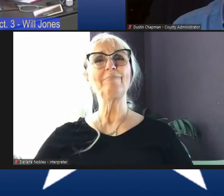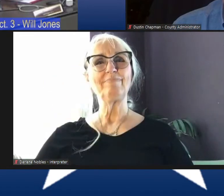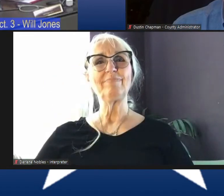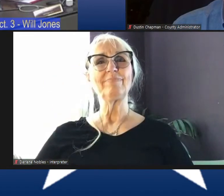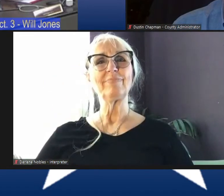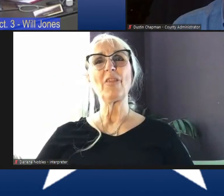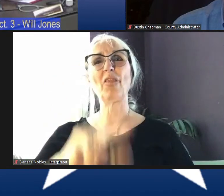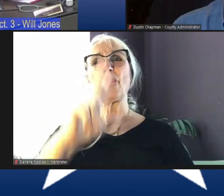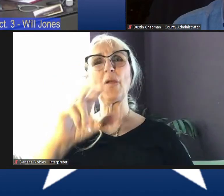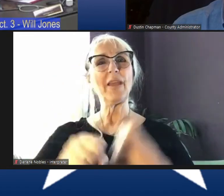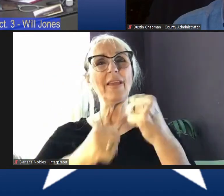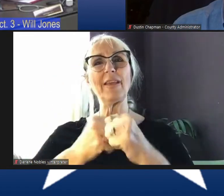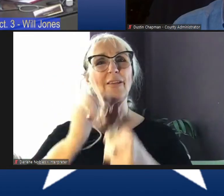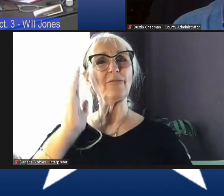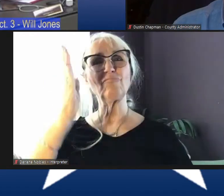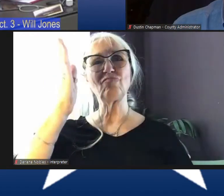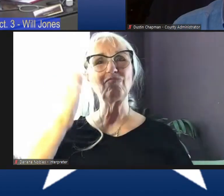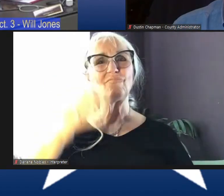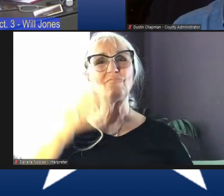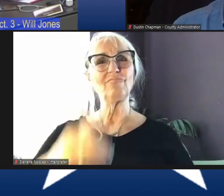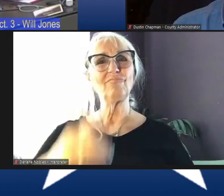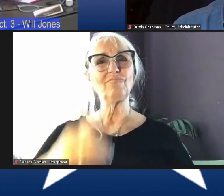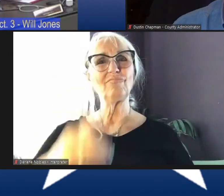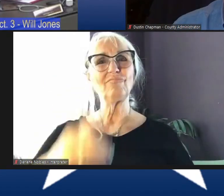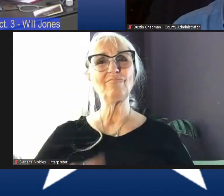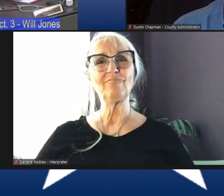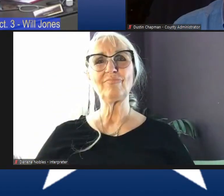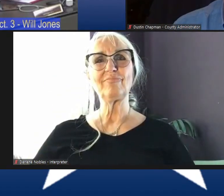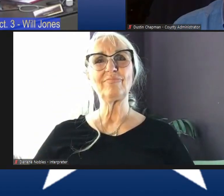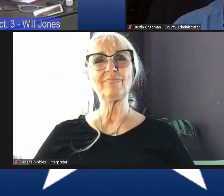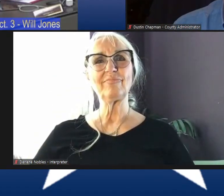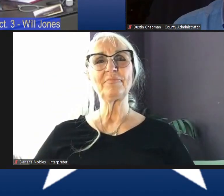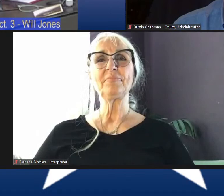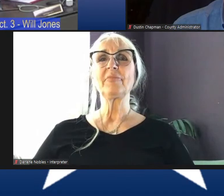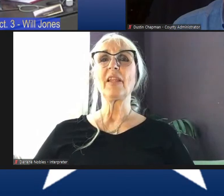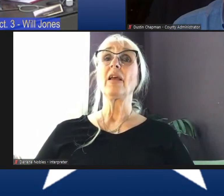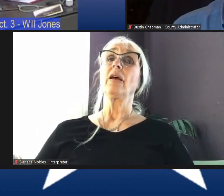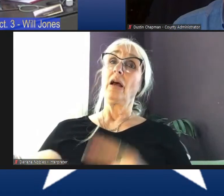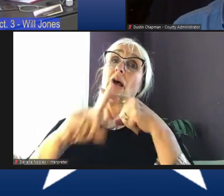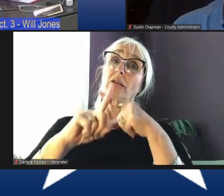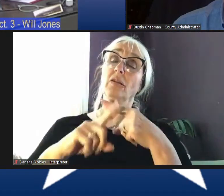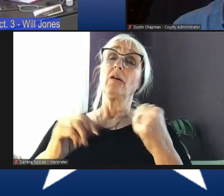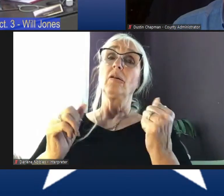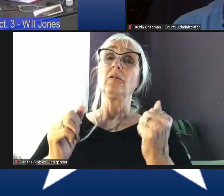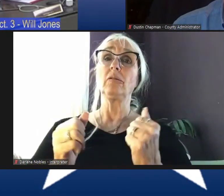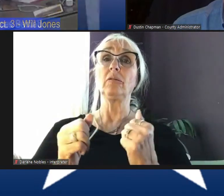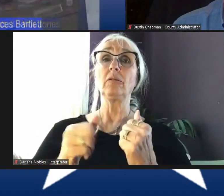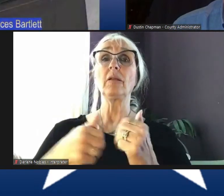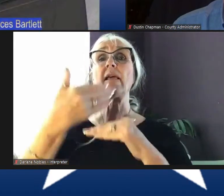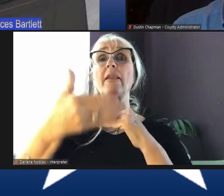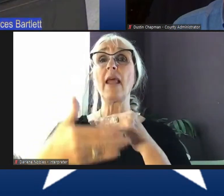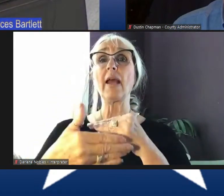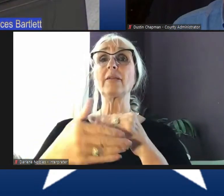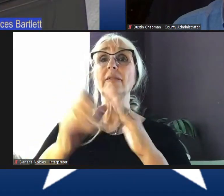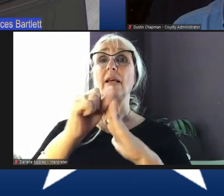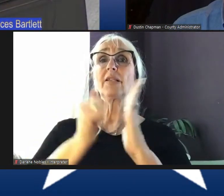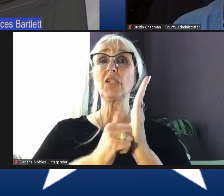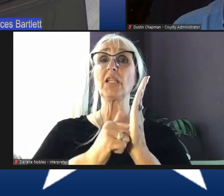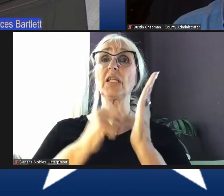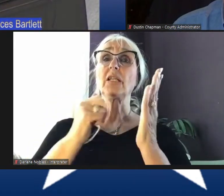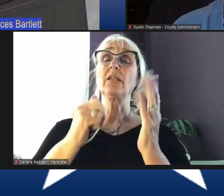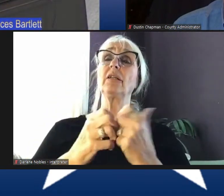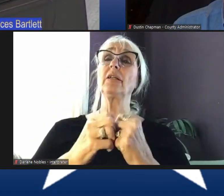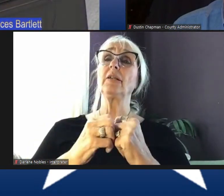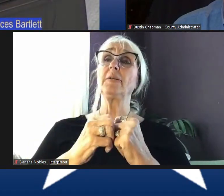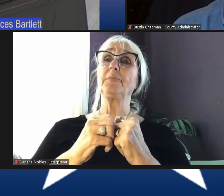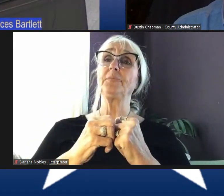years. Okay. And on a side note, starting, I guess, probably on the next agenda, we'll start building a budget. So I